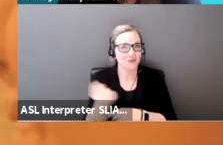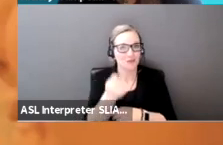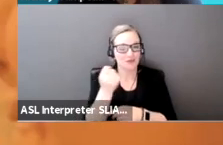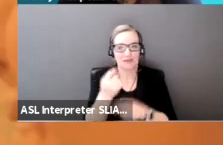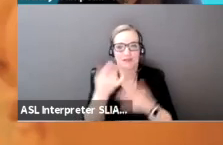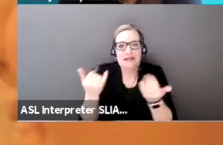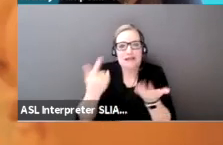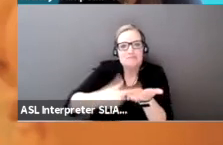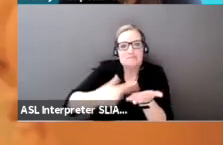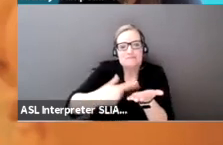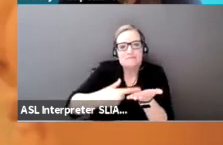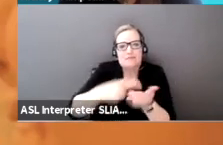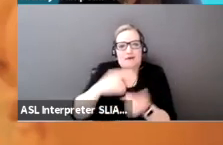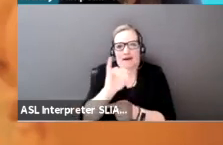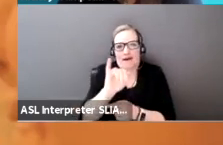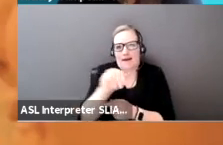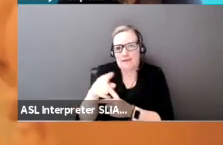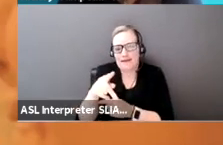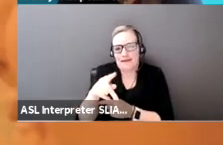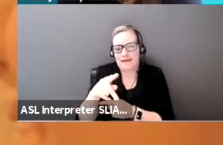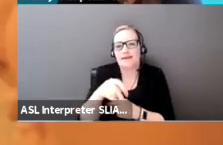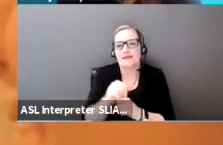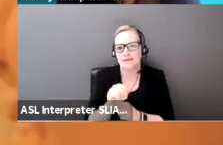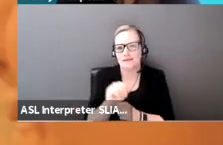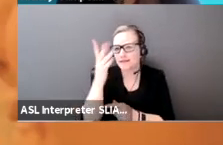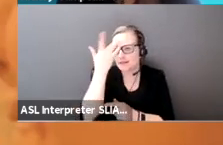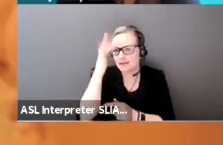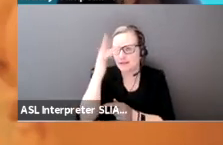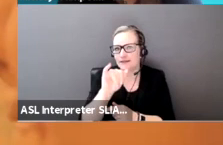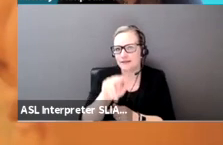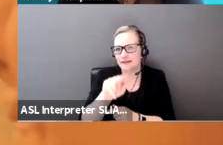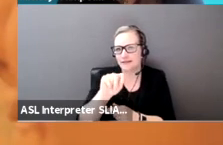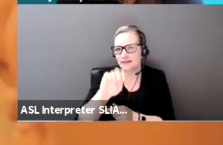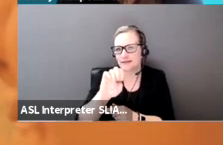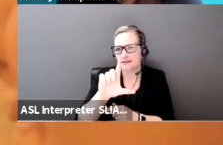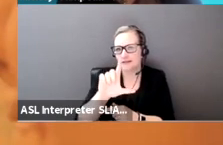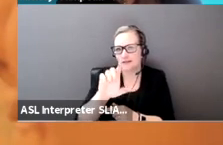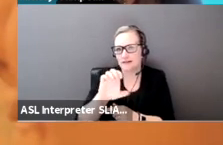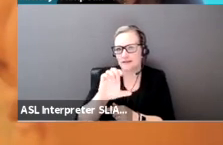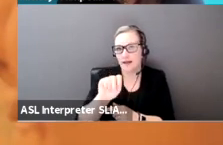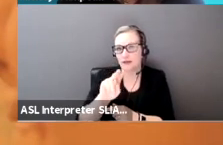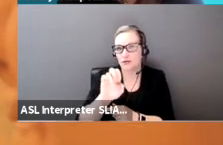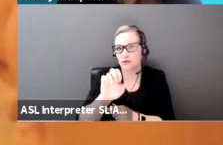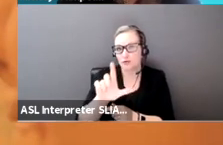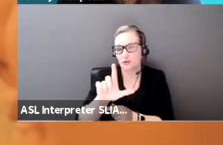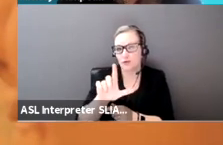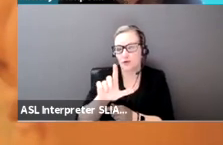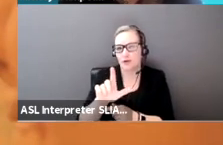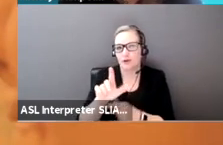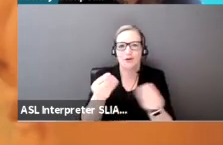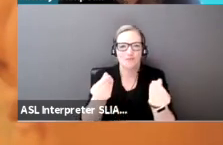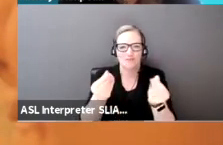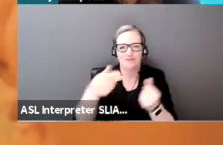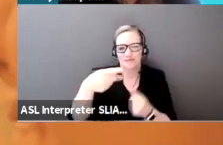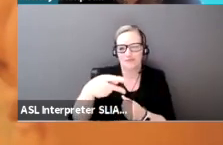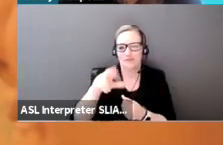property, or what we commonly call it IP. So what is IP and what do we do with it? Luckily, Tom